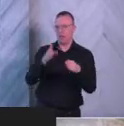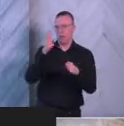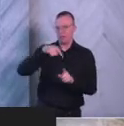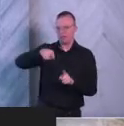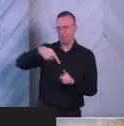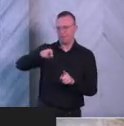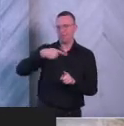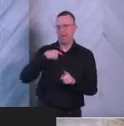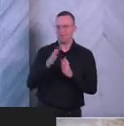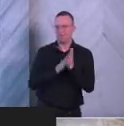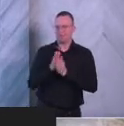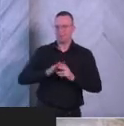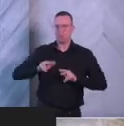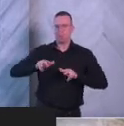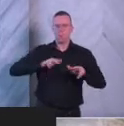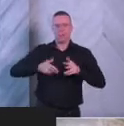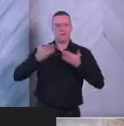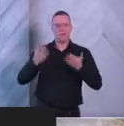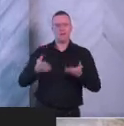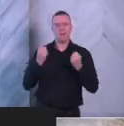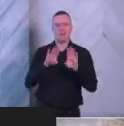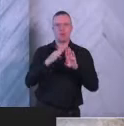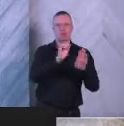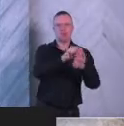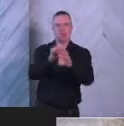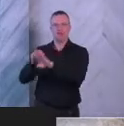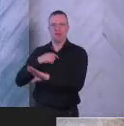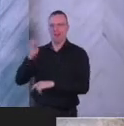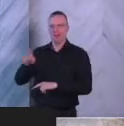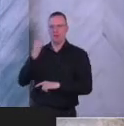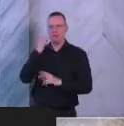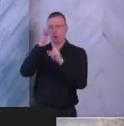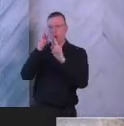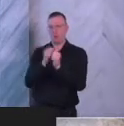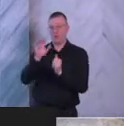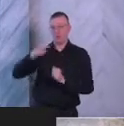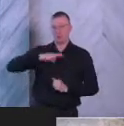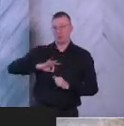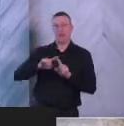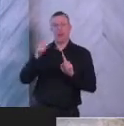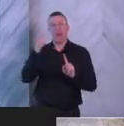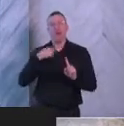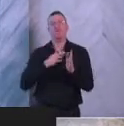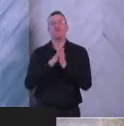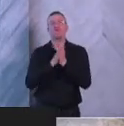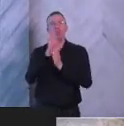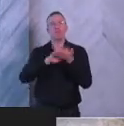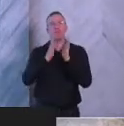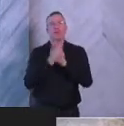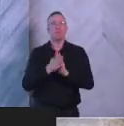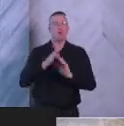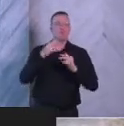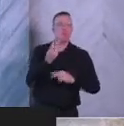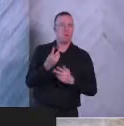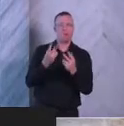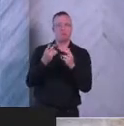on that road, and I have a lot of doors to knock on if I'm honored with that privilege, but I intend to be a voice and to be active in